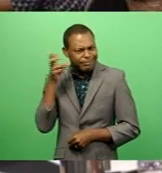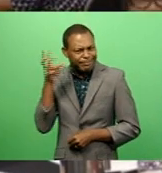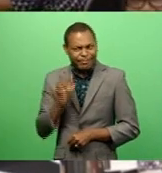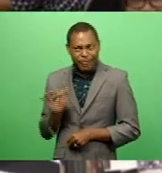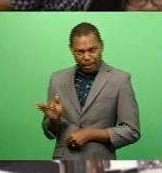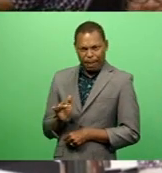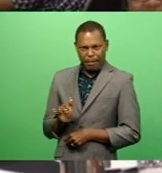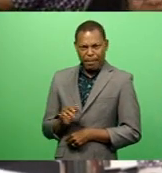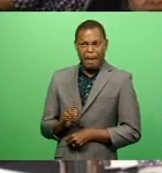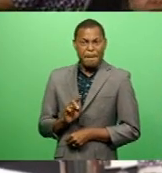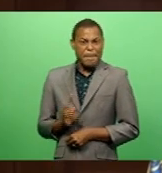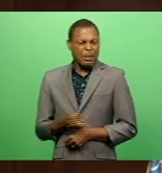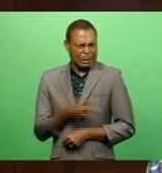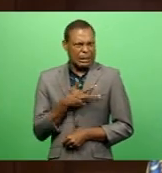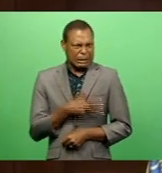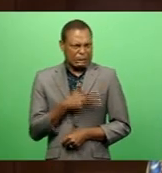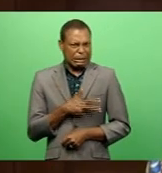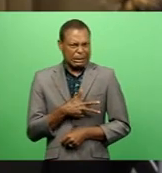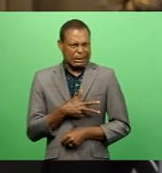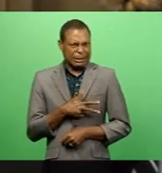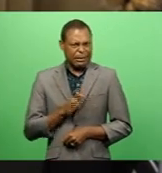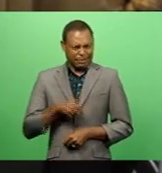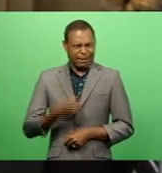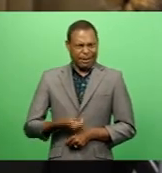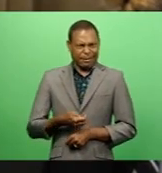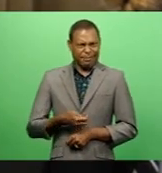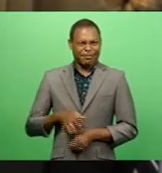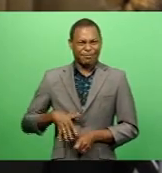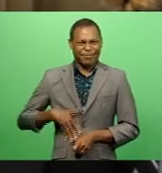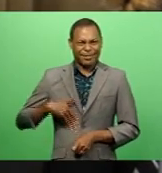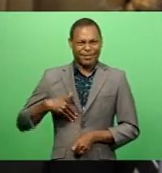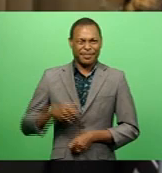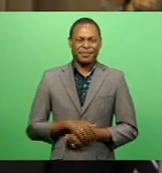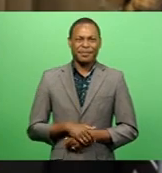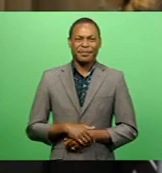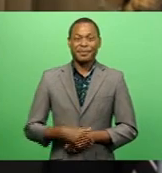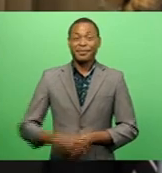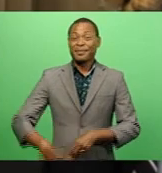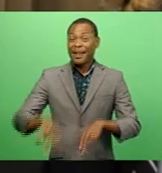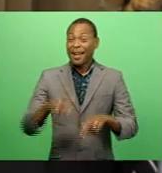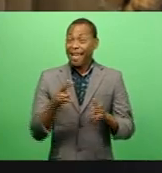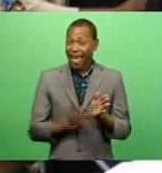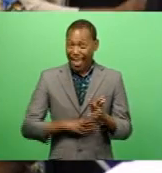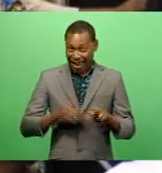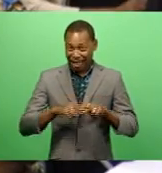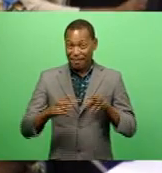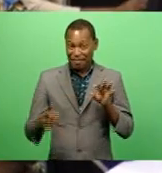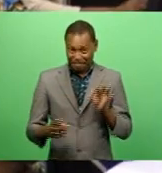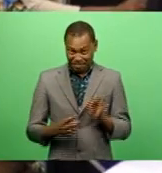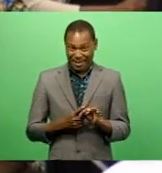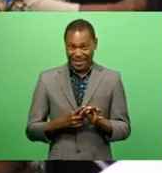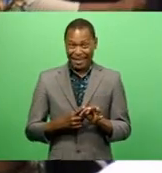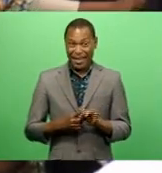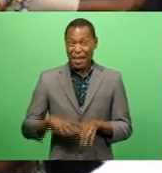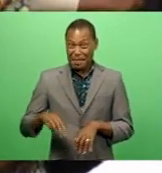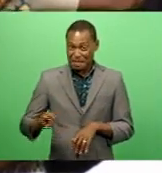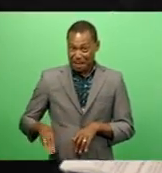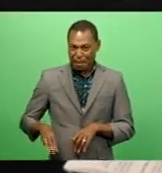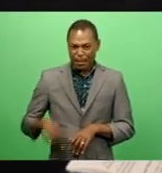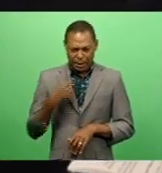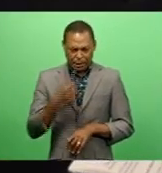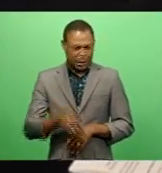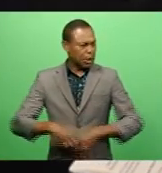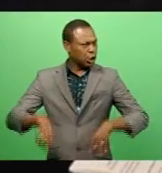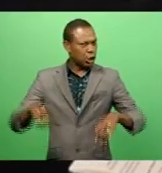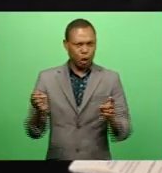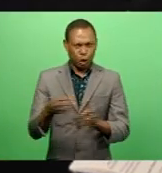it hurts my ego too. It hurts my feelings. National Federation Party MP Lenora Ngerengere Tambua says it is important for